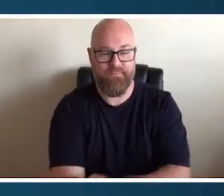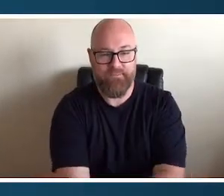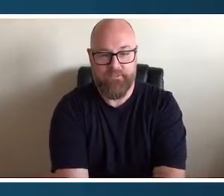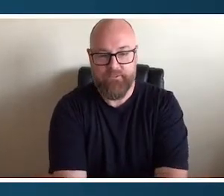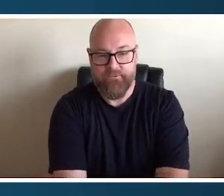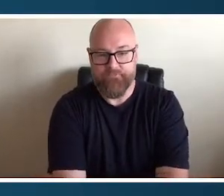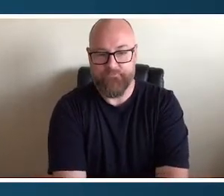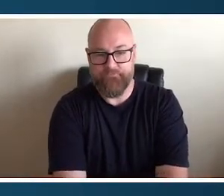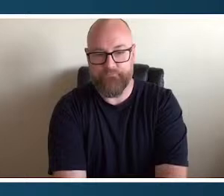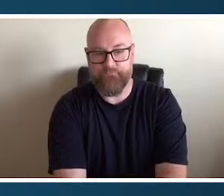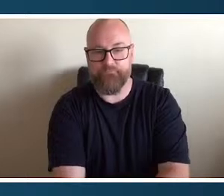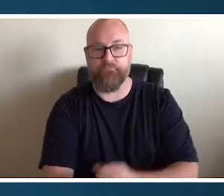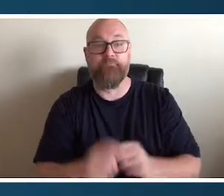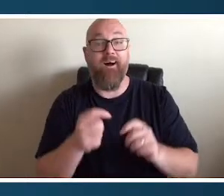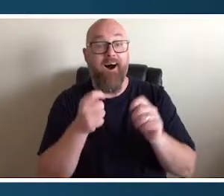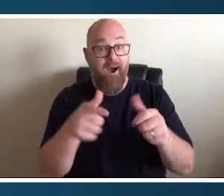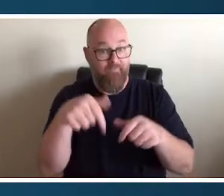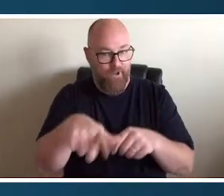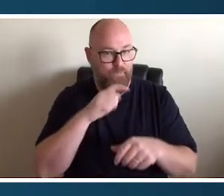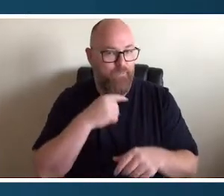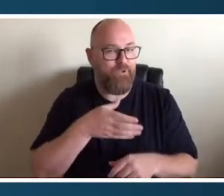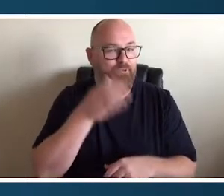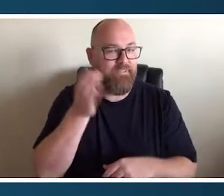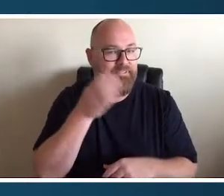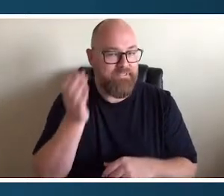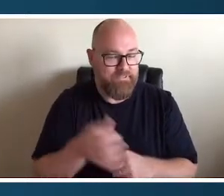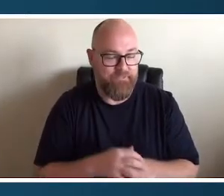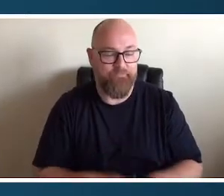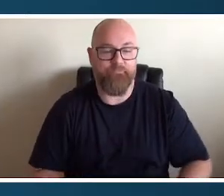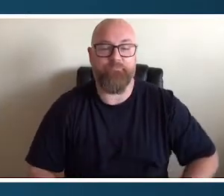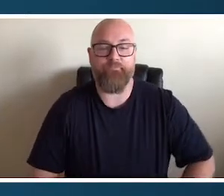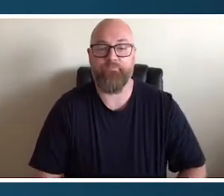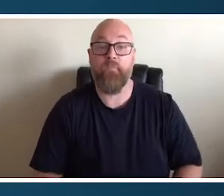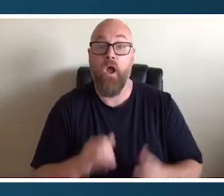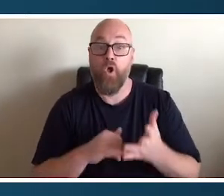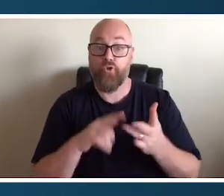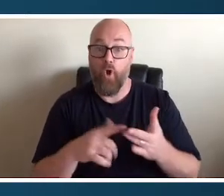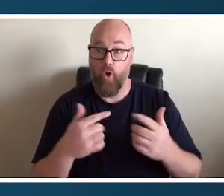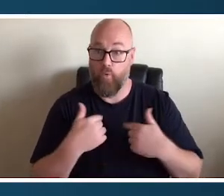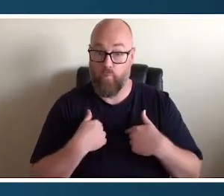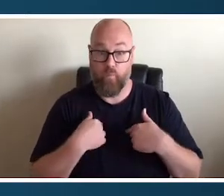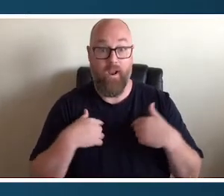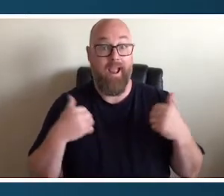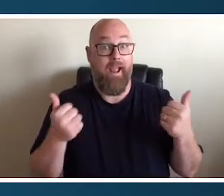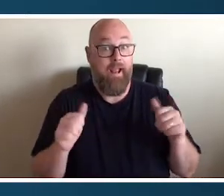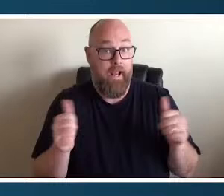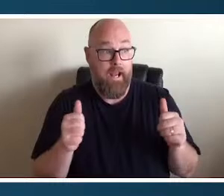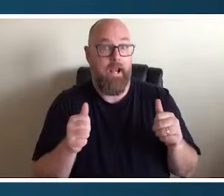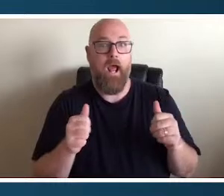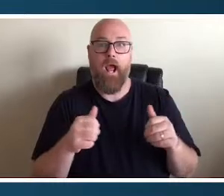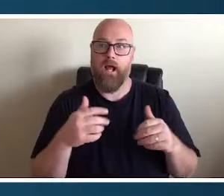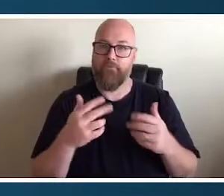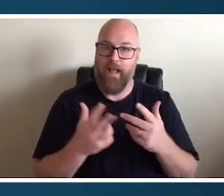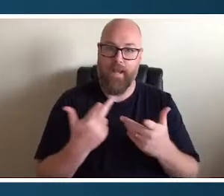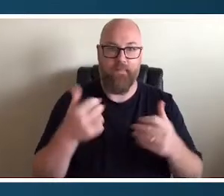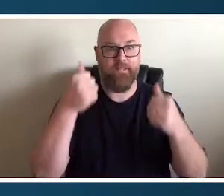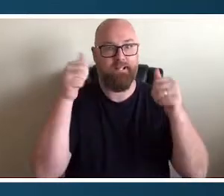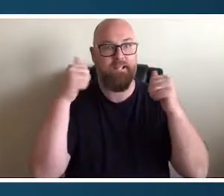And drinks will follow, I promise. So we're at the end of another successful Australasian AID